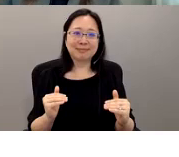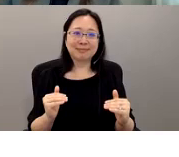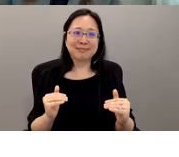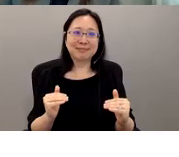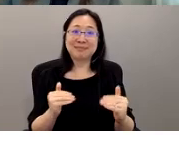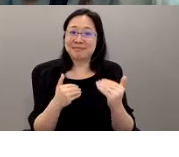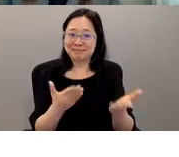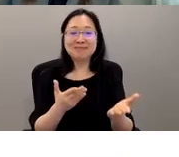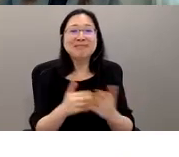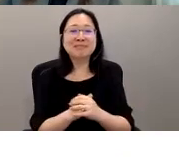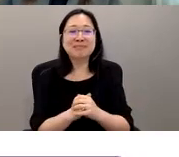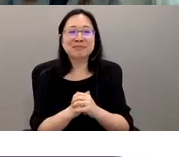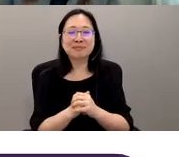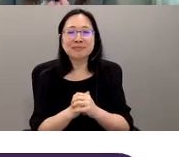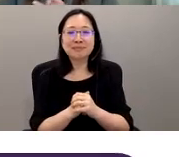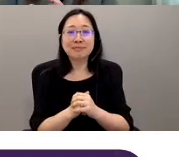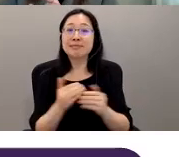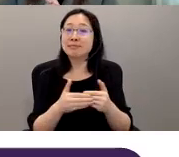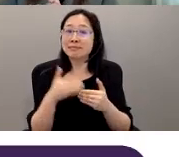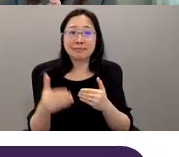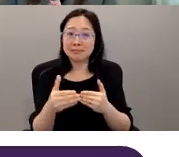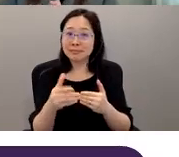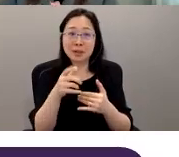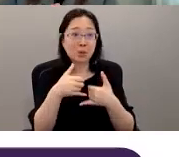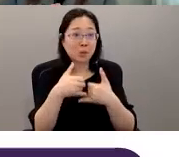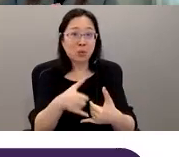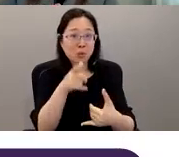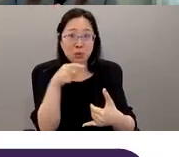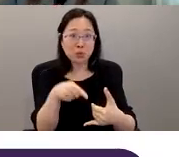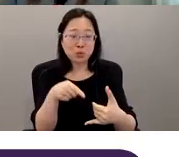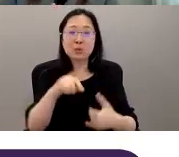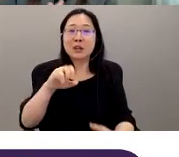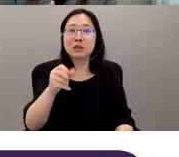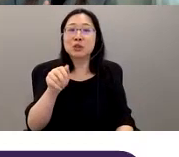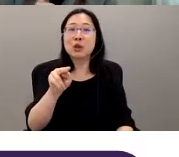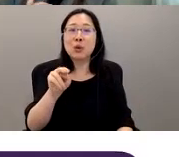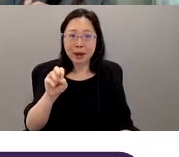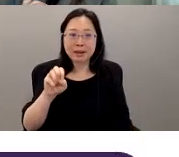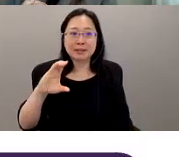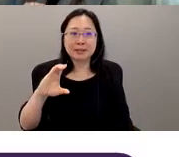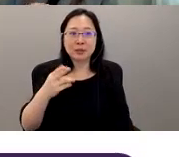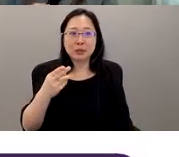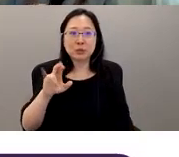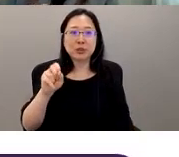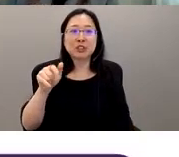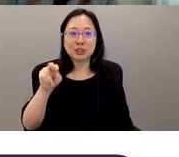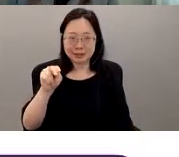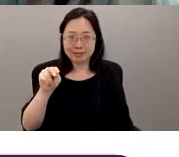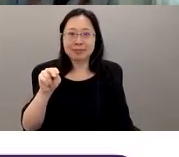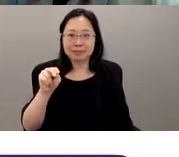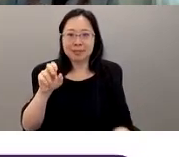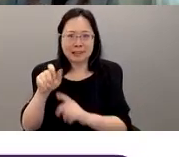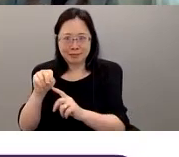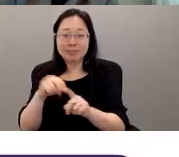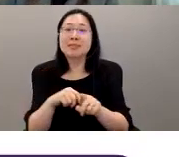I am happy to announce our next award recipient, Joanne Christensen. She has been a